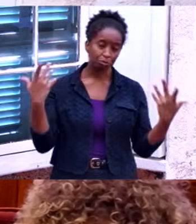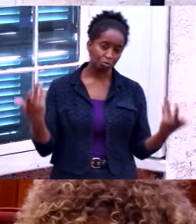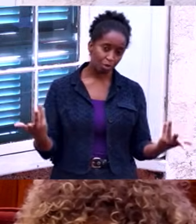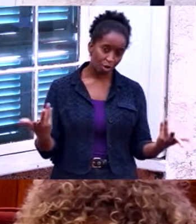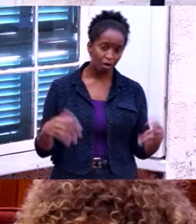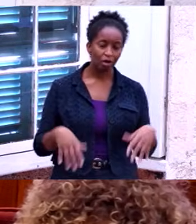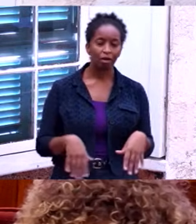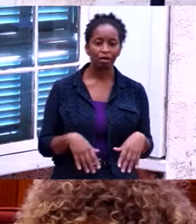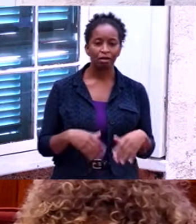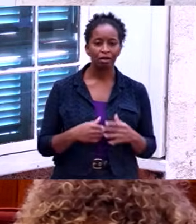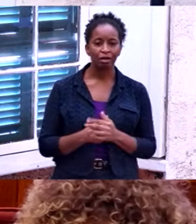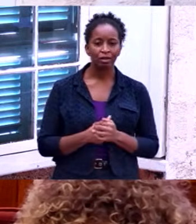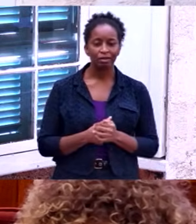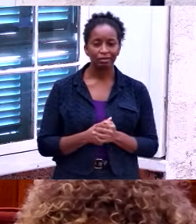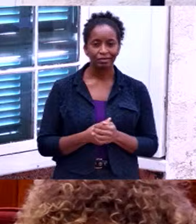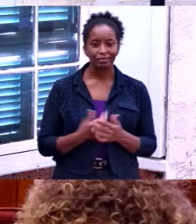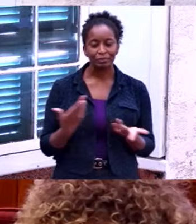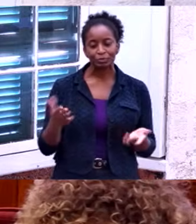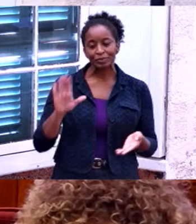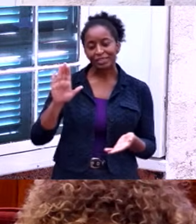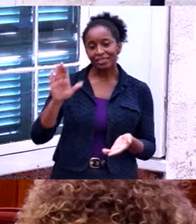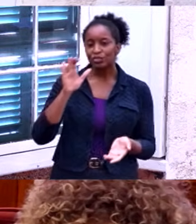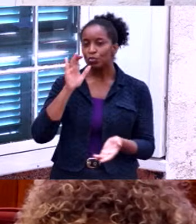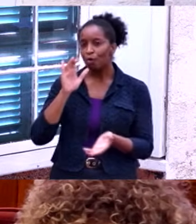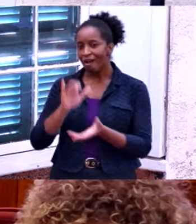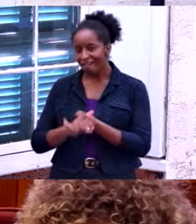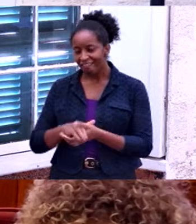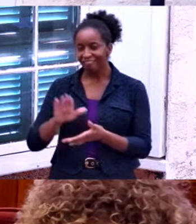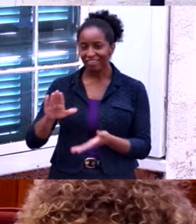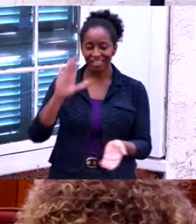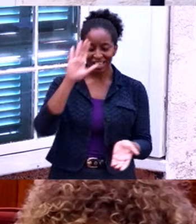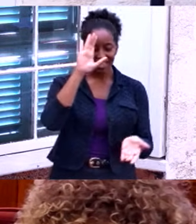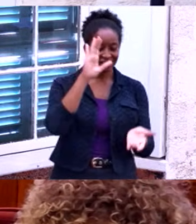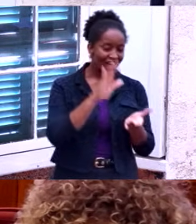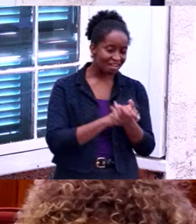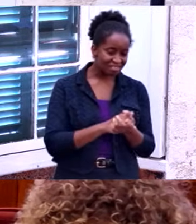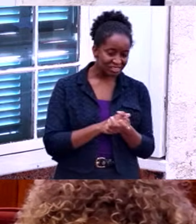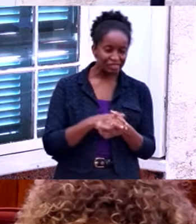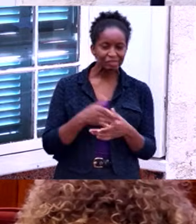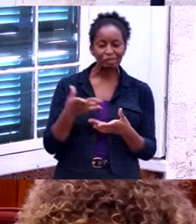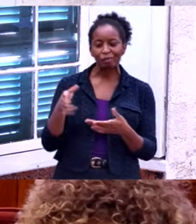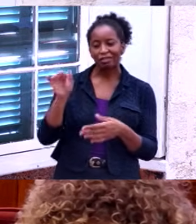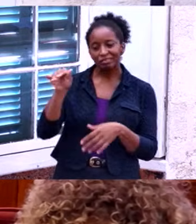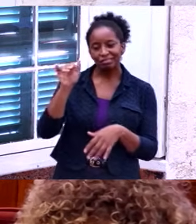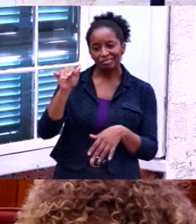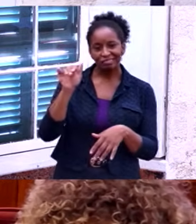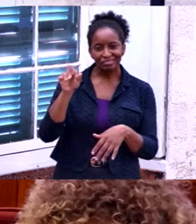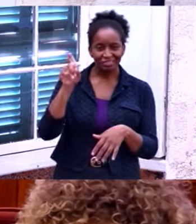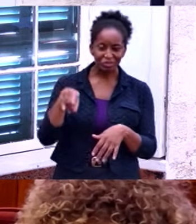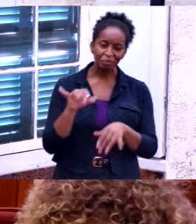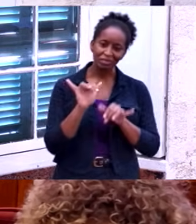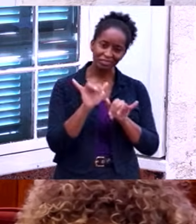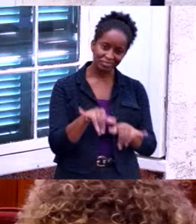or spouse. And it will mean, sir, that